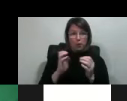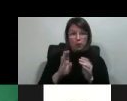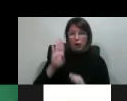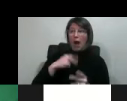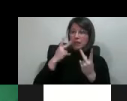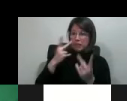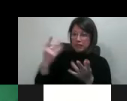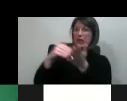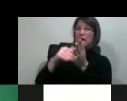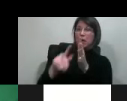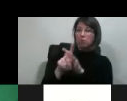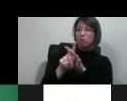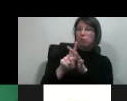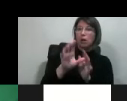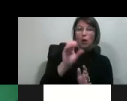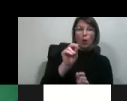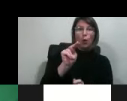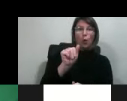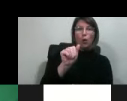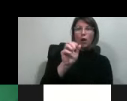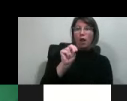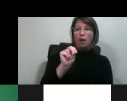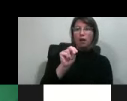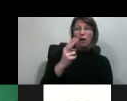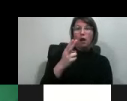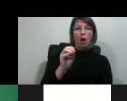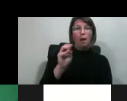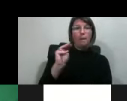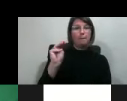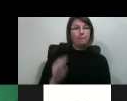more. Conan Hum.